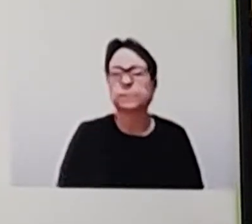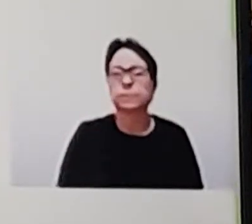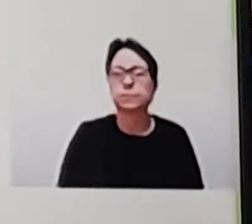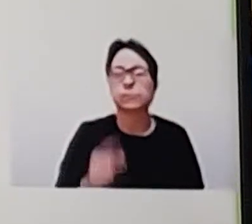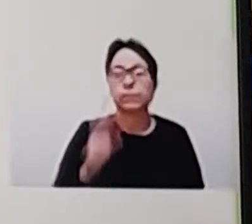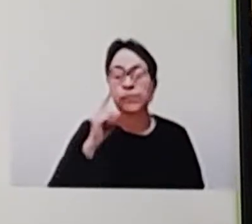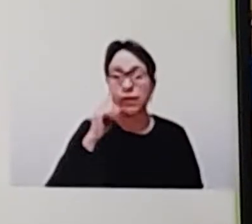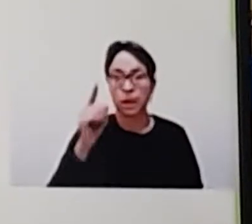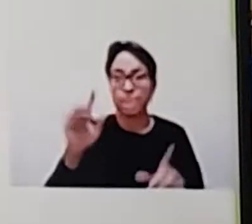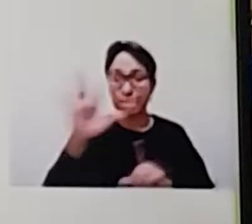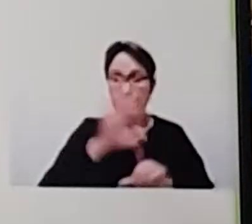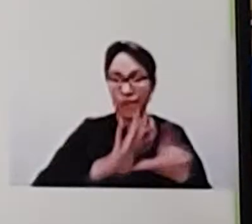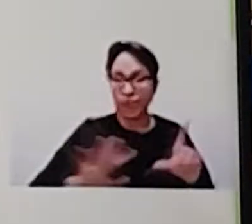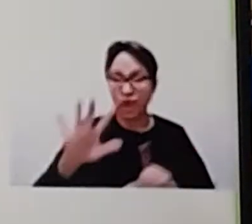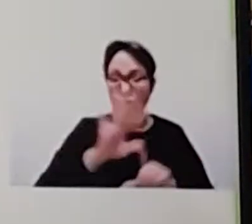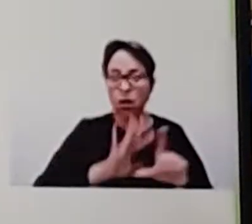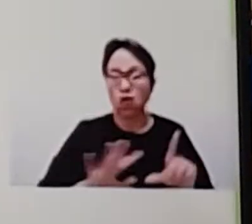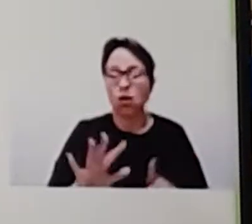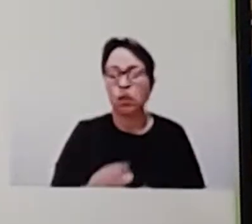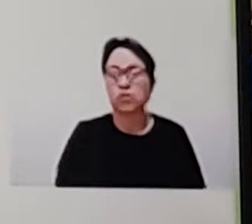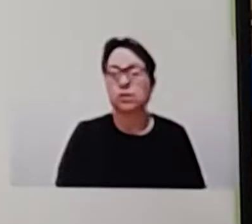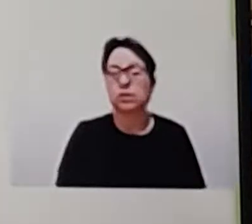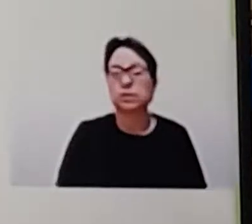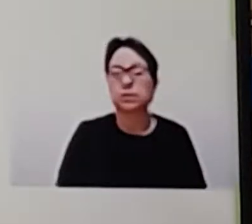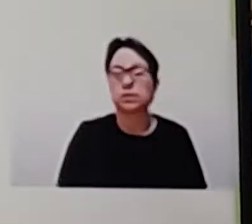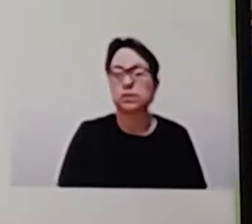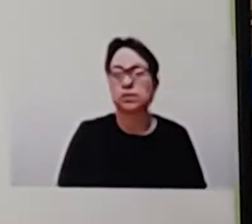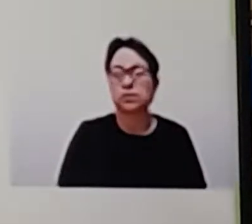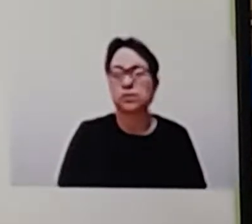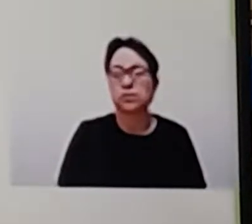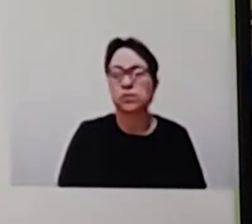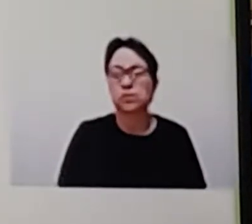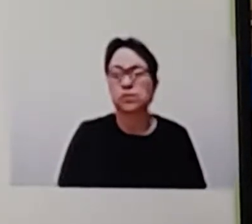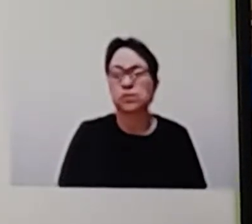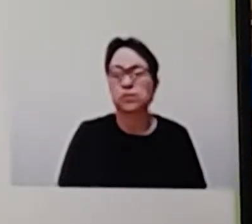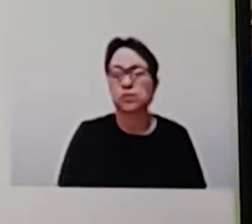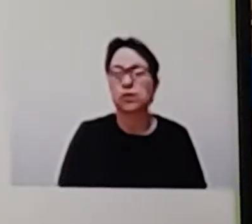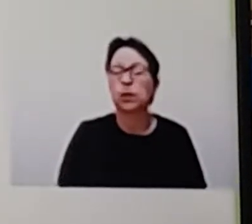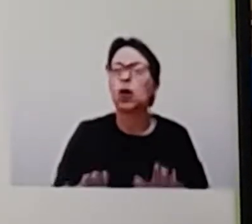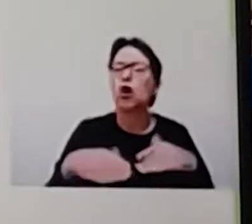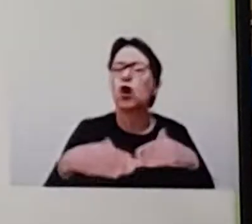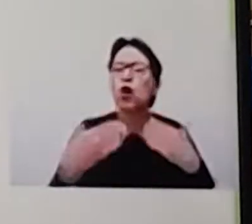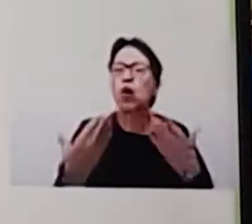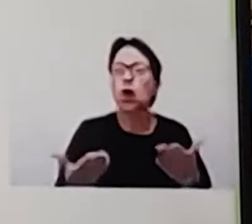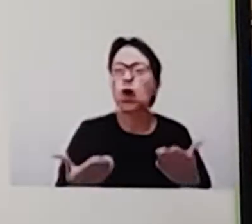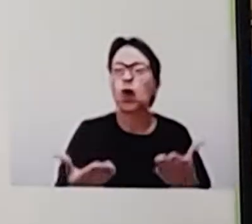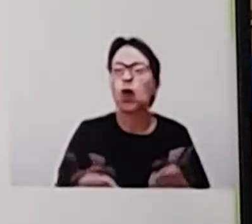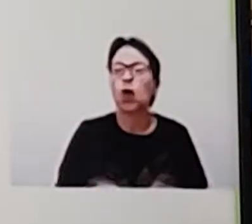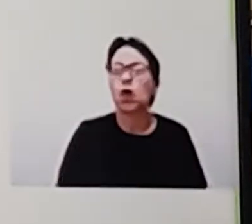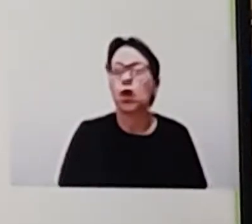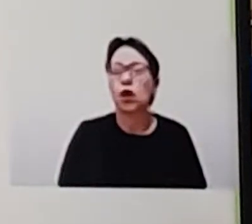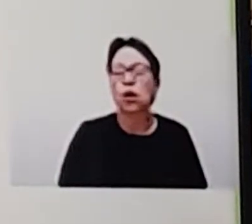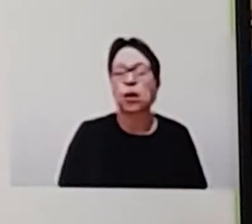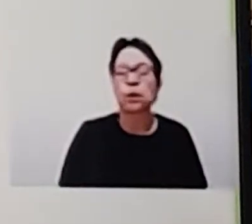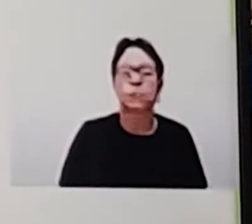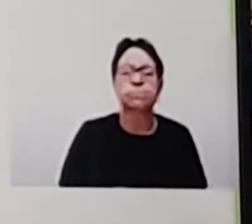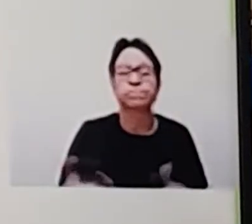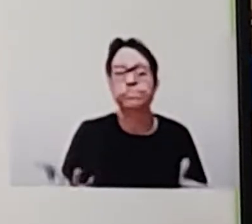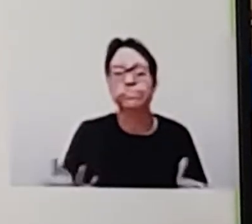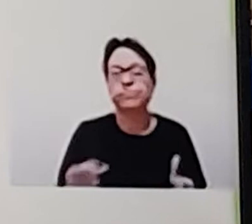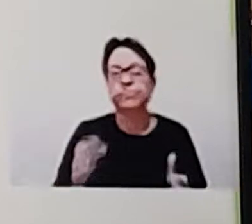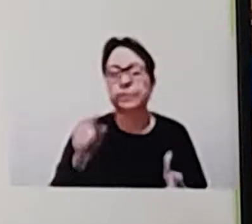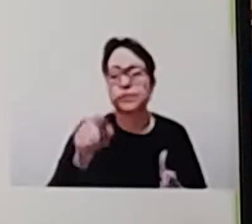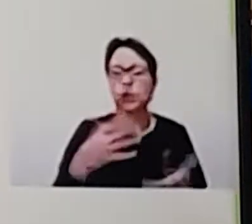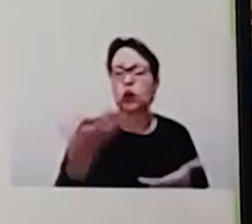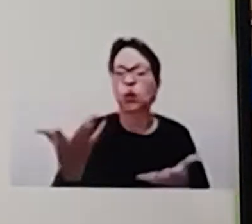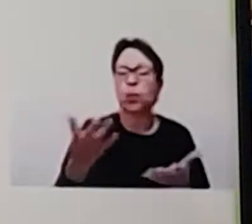this parking for the disabled. Can you reduce the voice of the video when you start it? Okay. So if